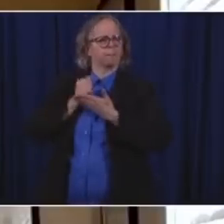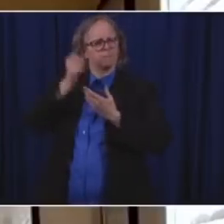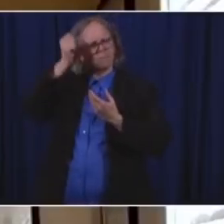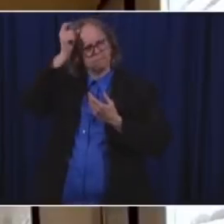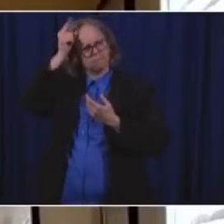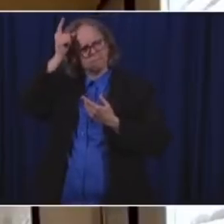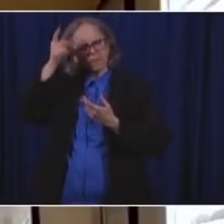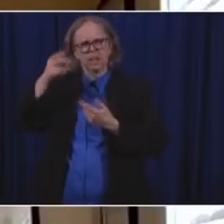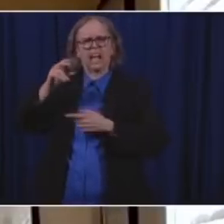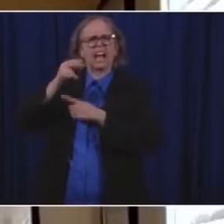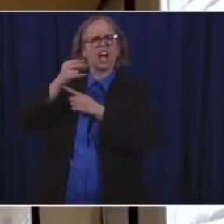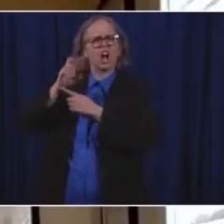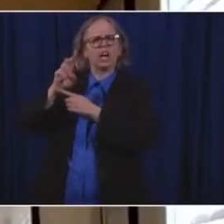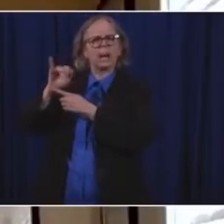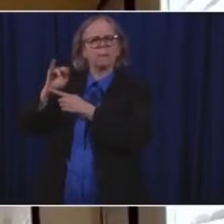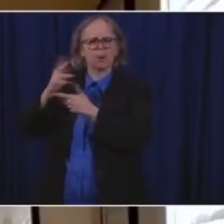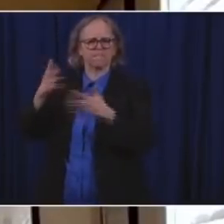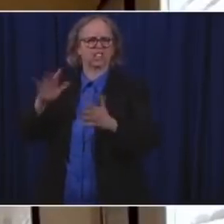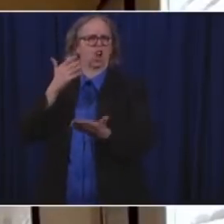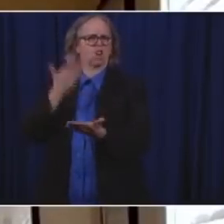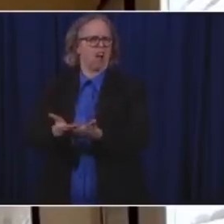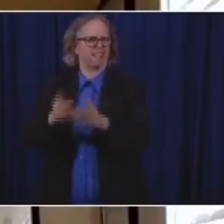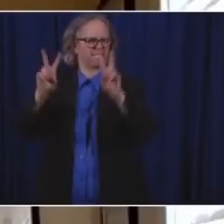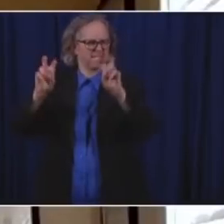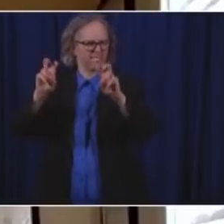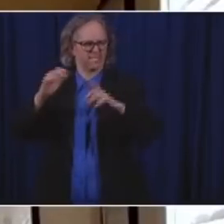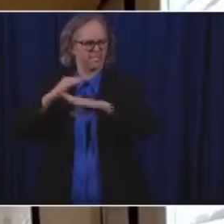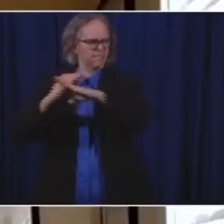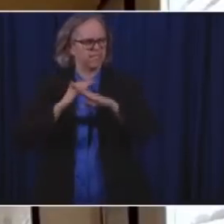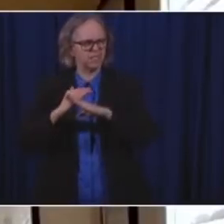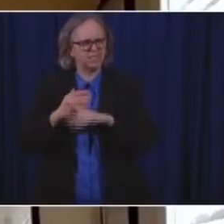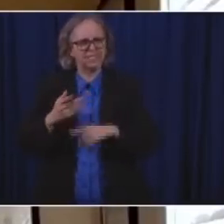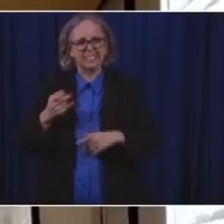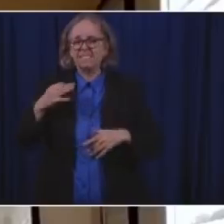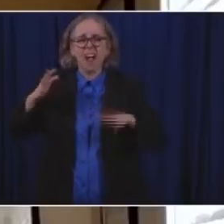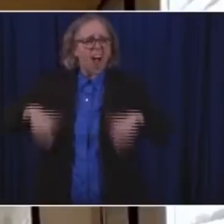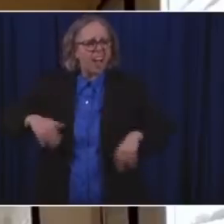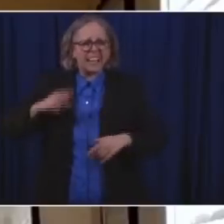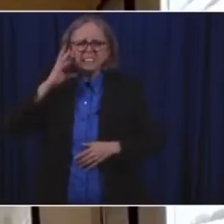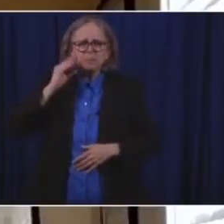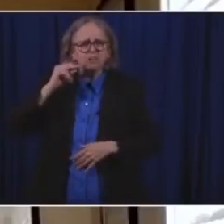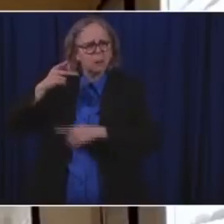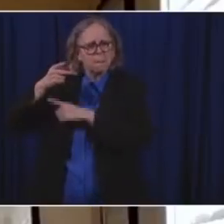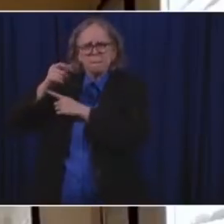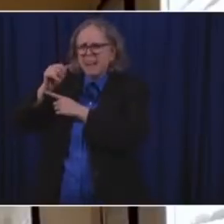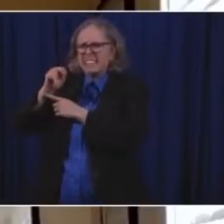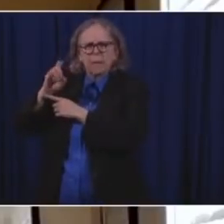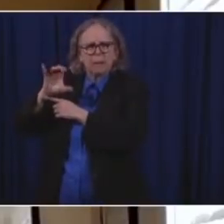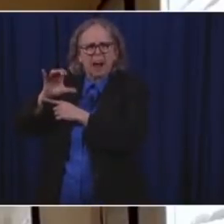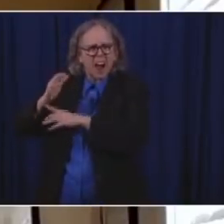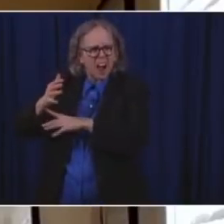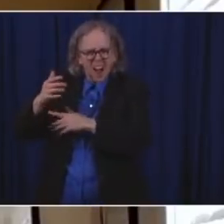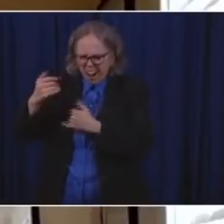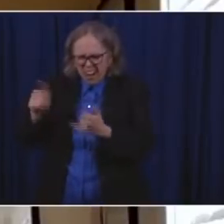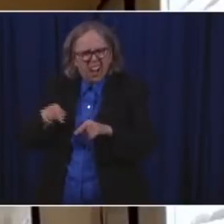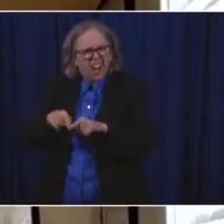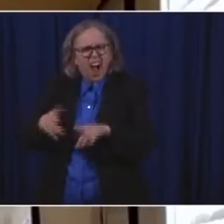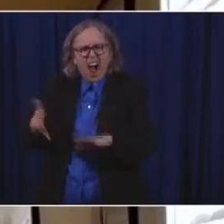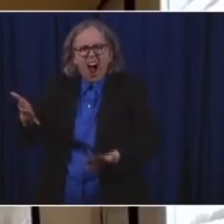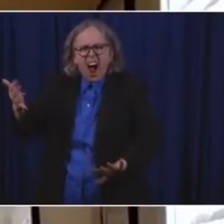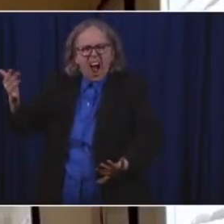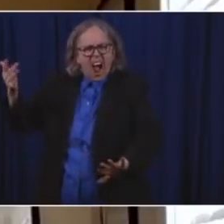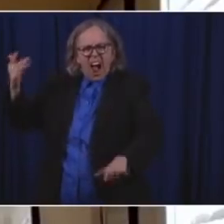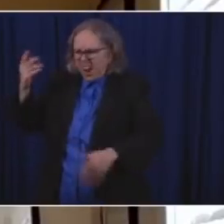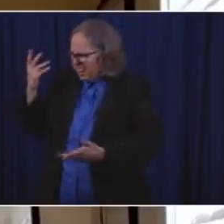has ever been through a pandemic on this order ever before. We have ideas about the numbers